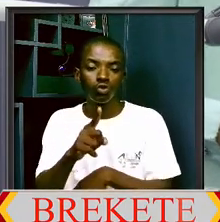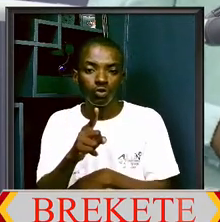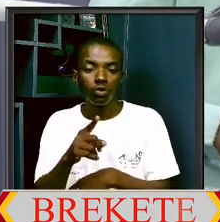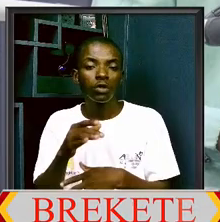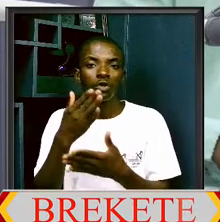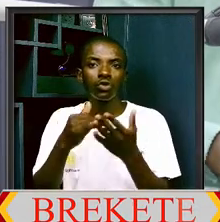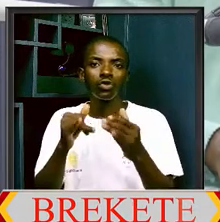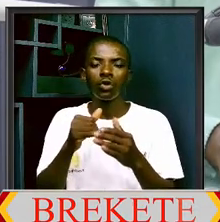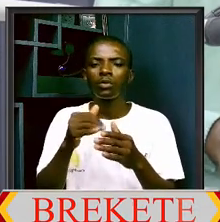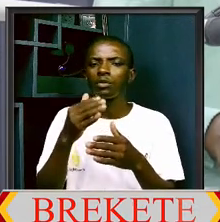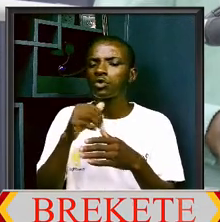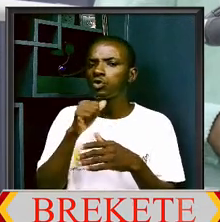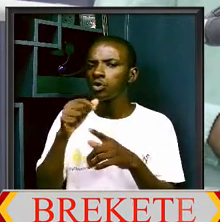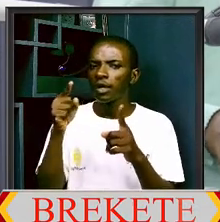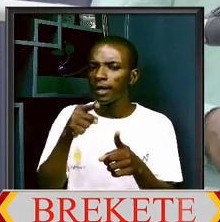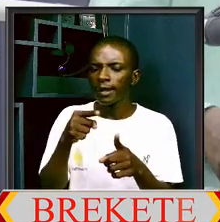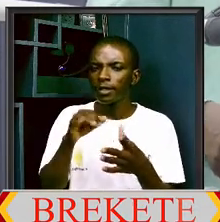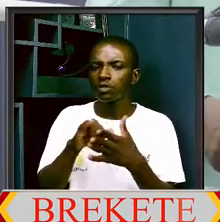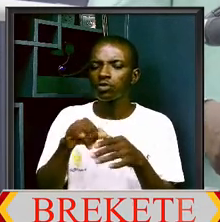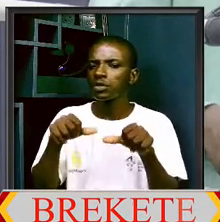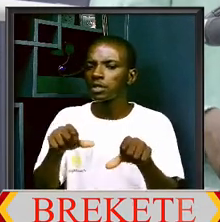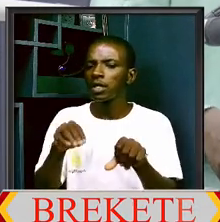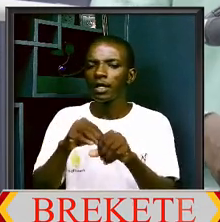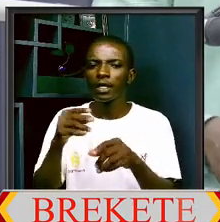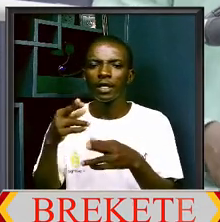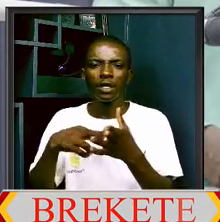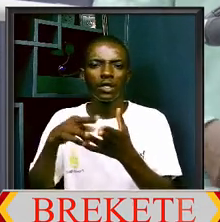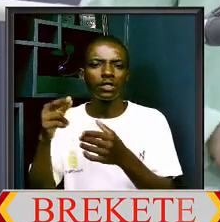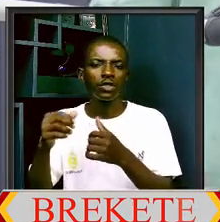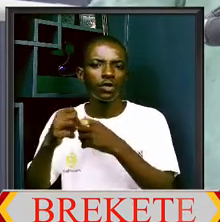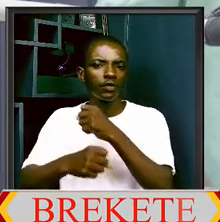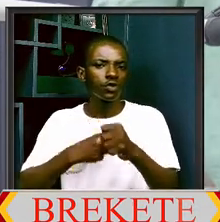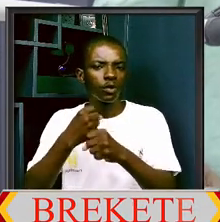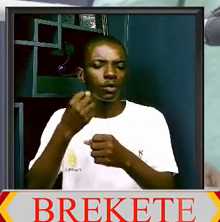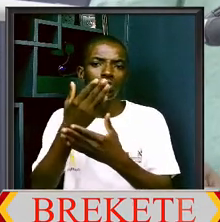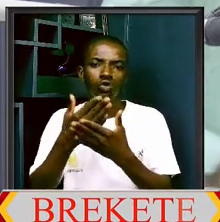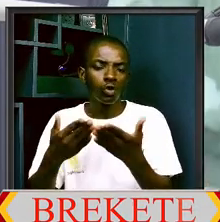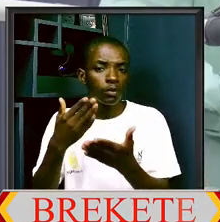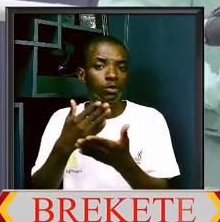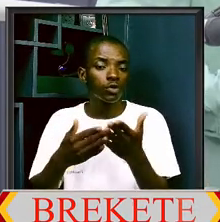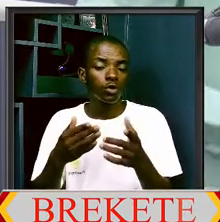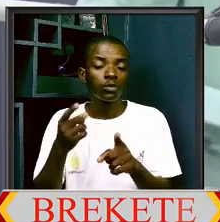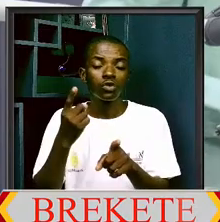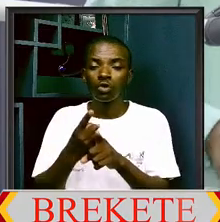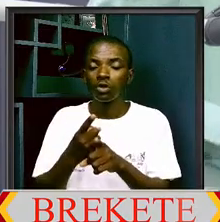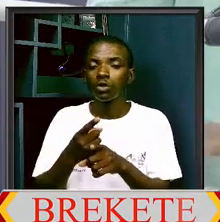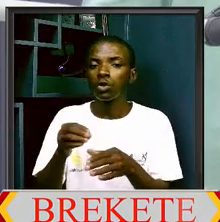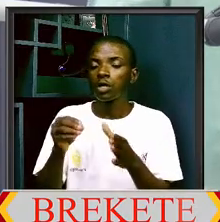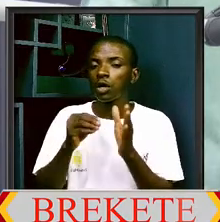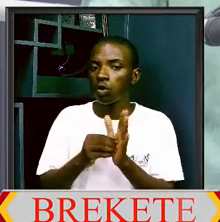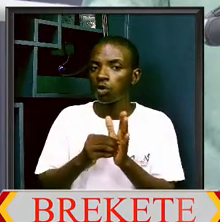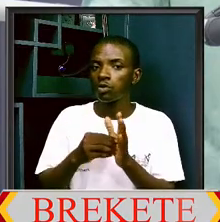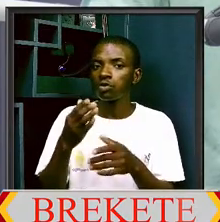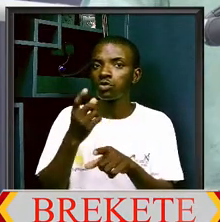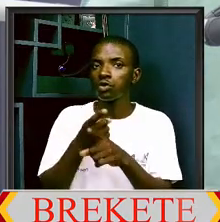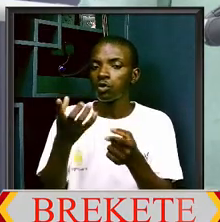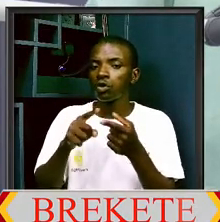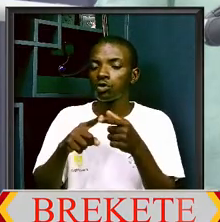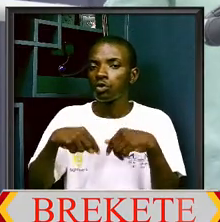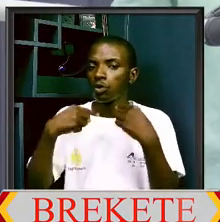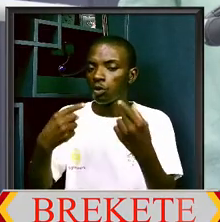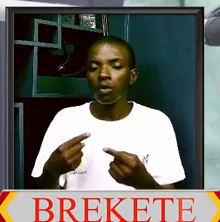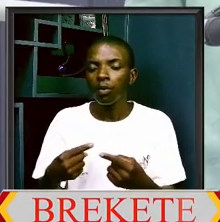some no G as a as a result of the suffer some just on their own they just want